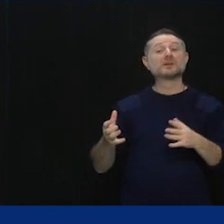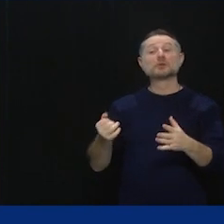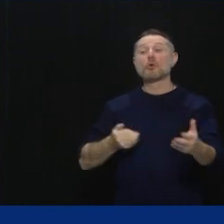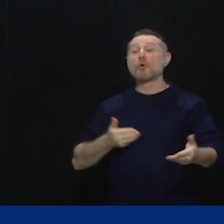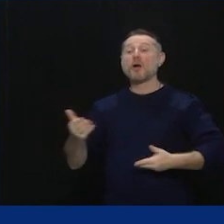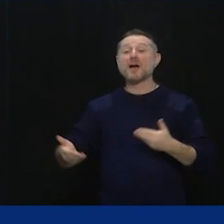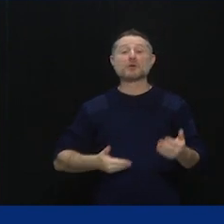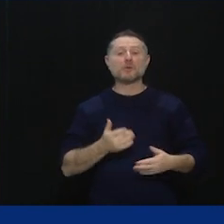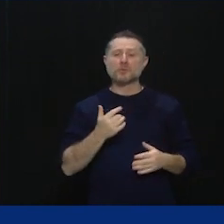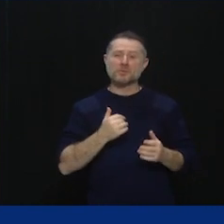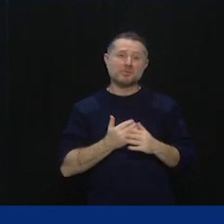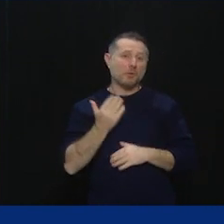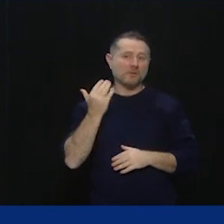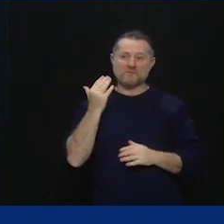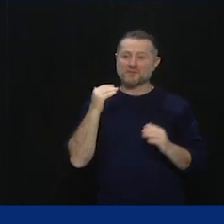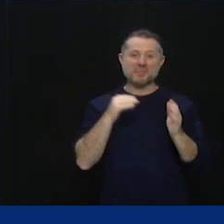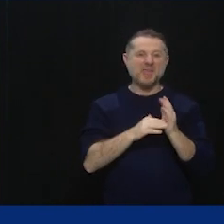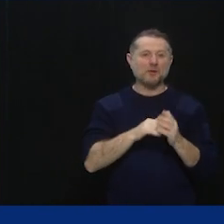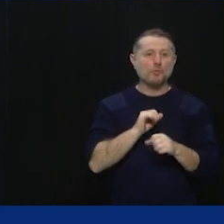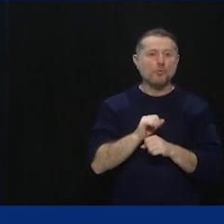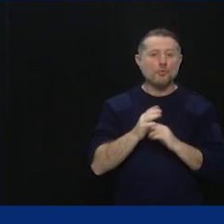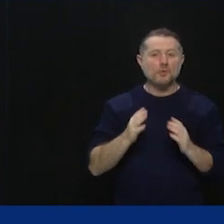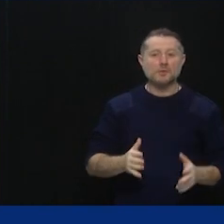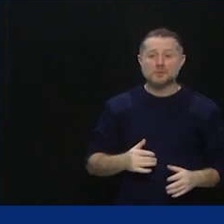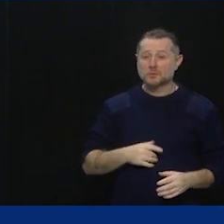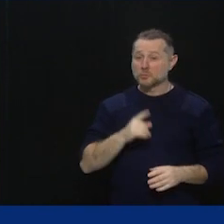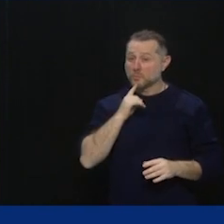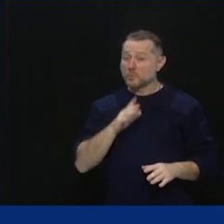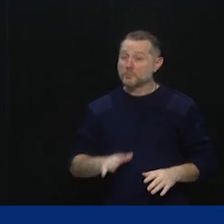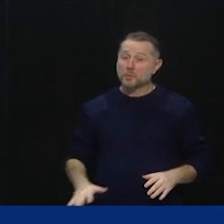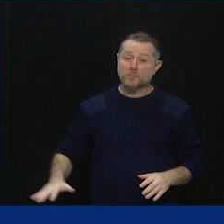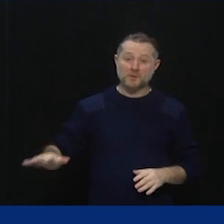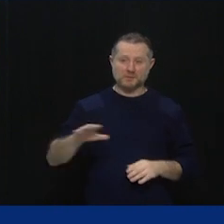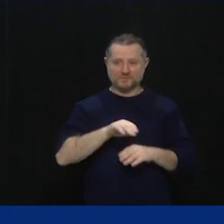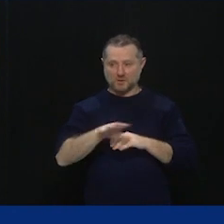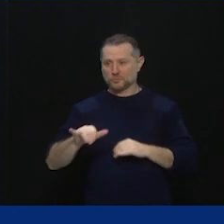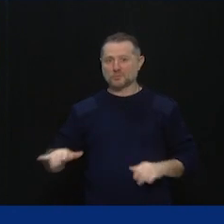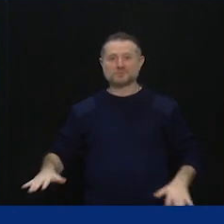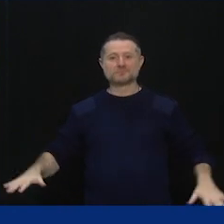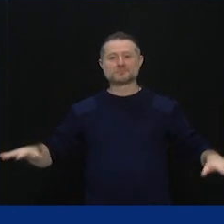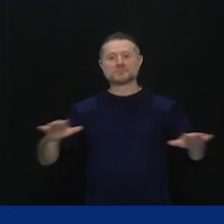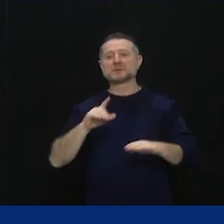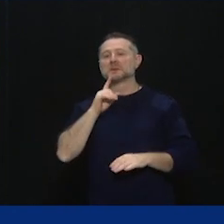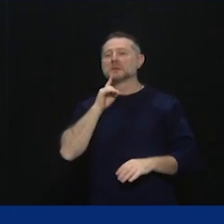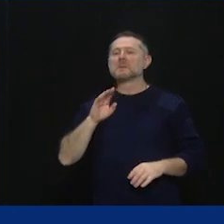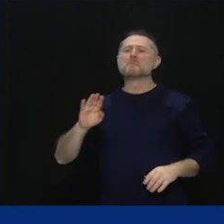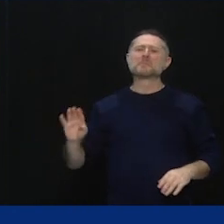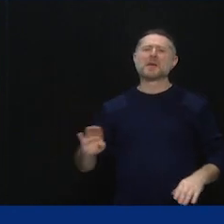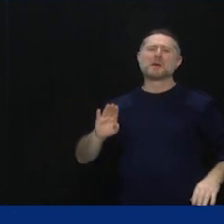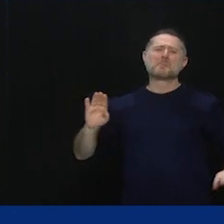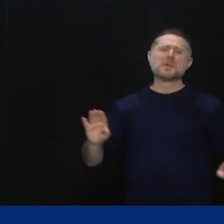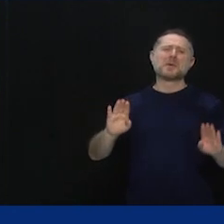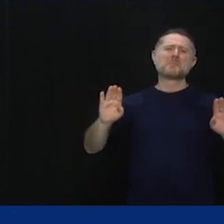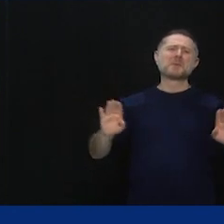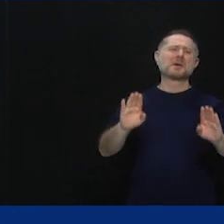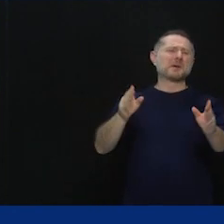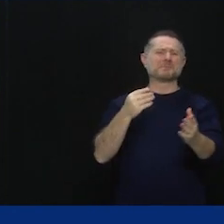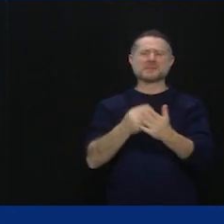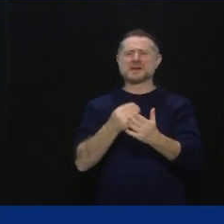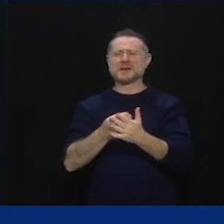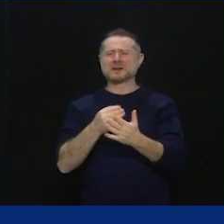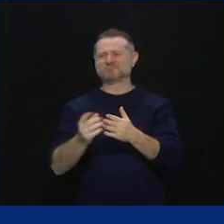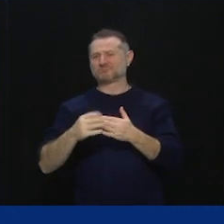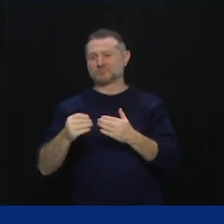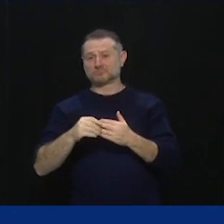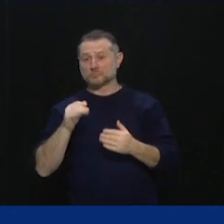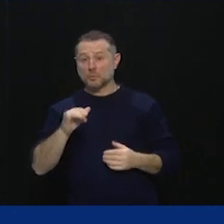effect of that spending here in the Ronkonkoma area is billions of dollars. and the home values in this area, just like